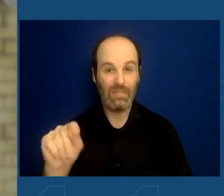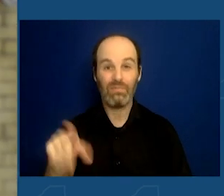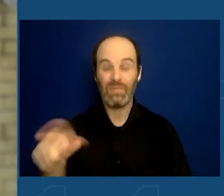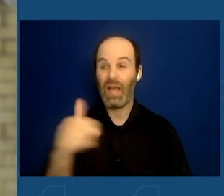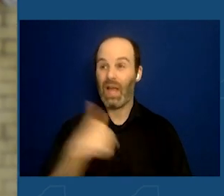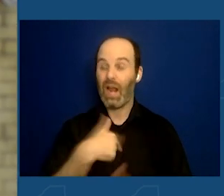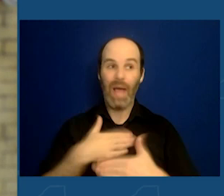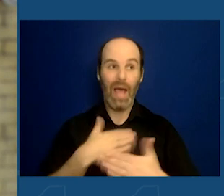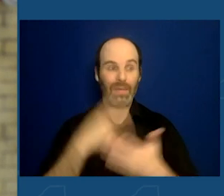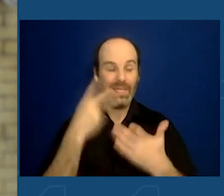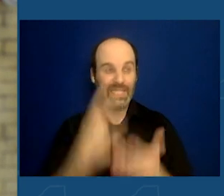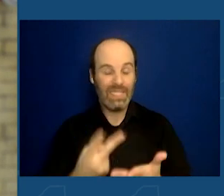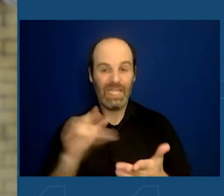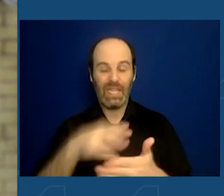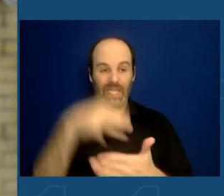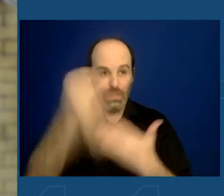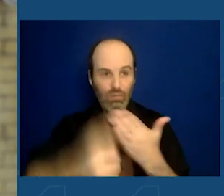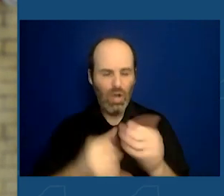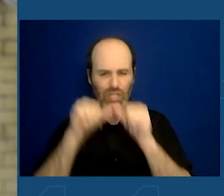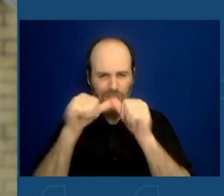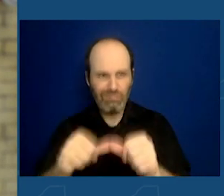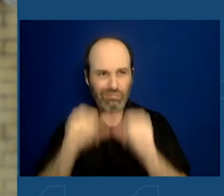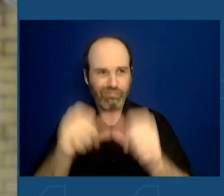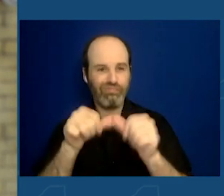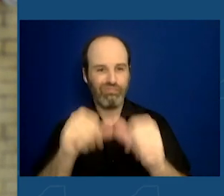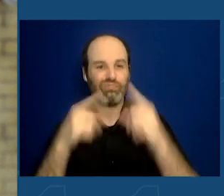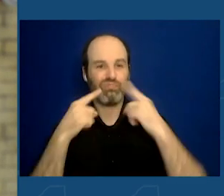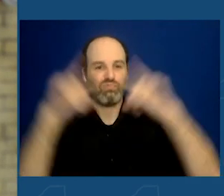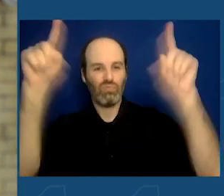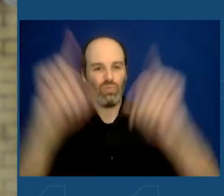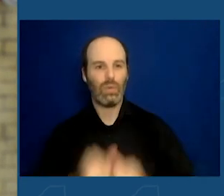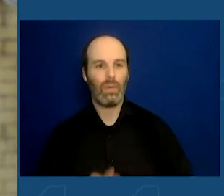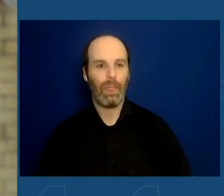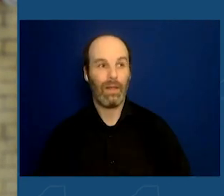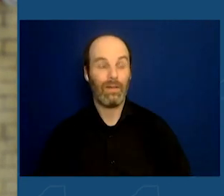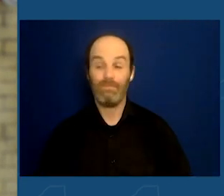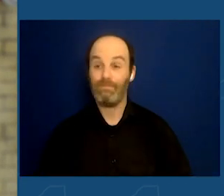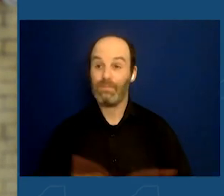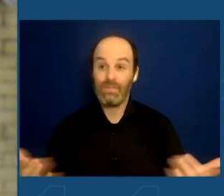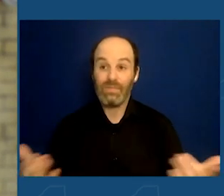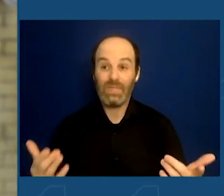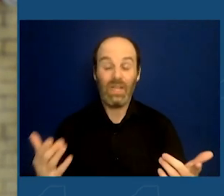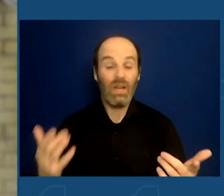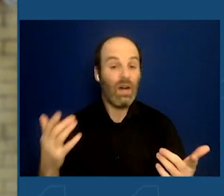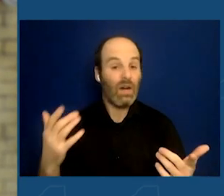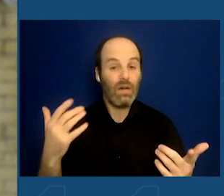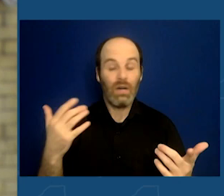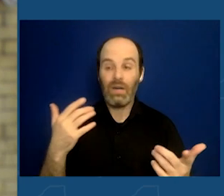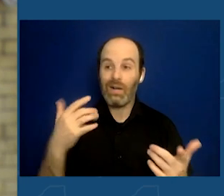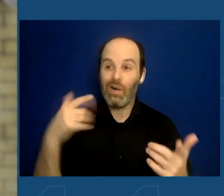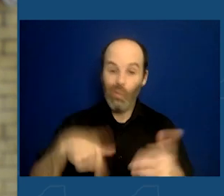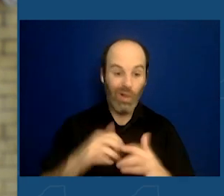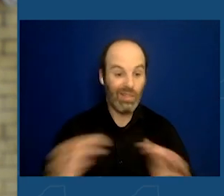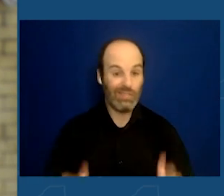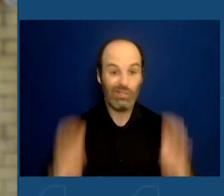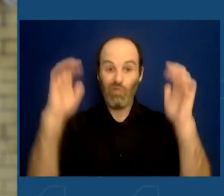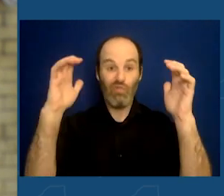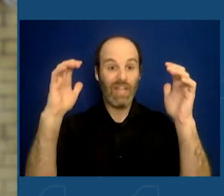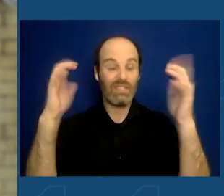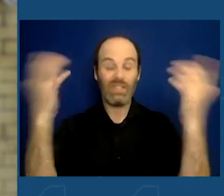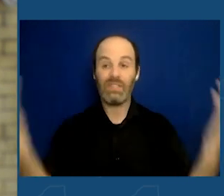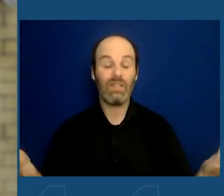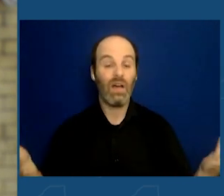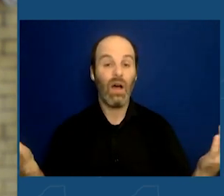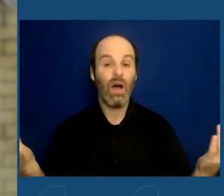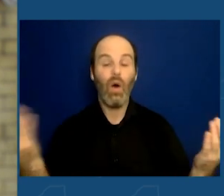fruition. There's no reason why, in this day and age, with that crisis upon us, as deep as it is, that we can walk